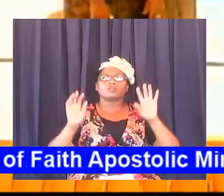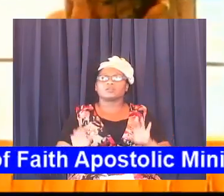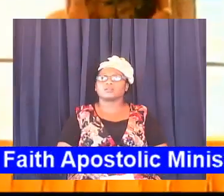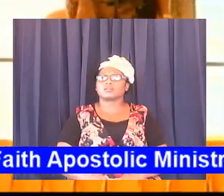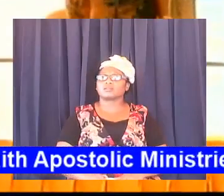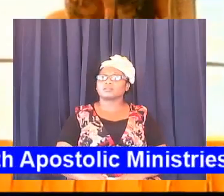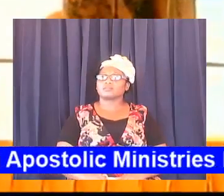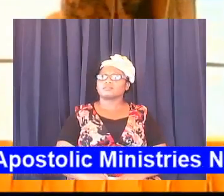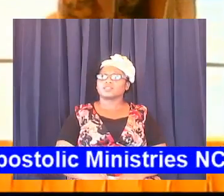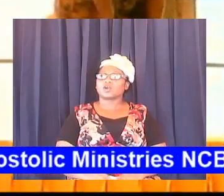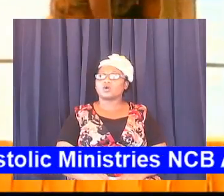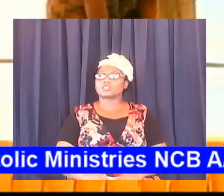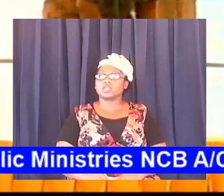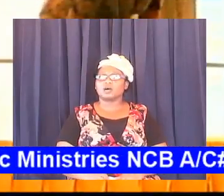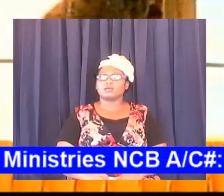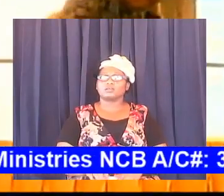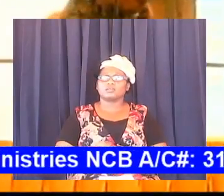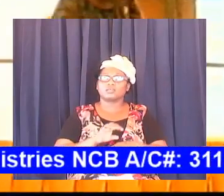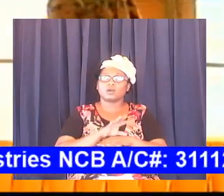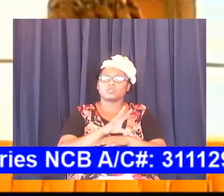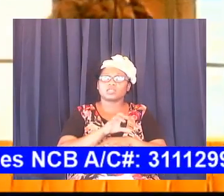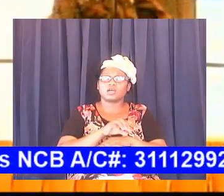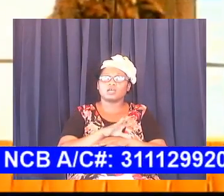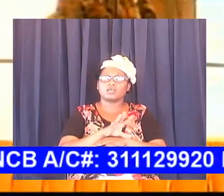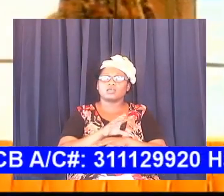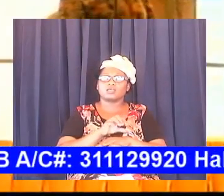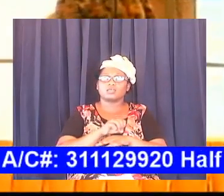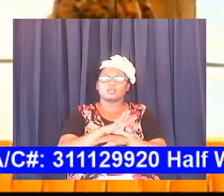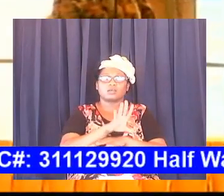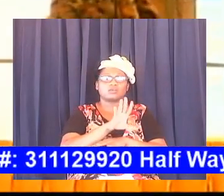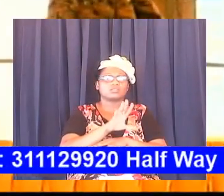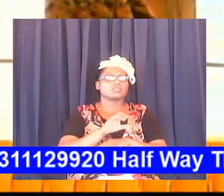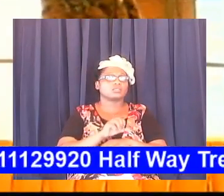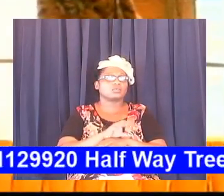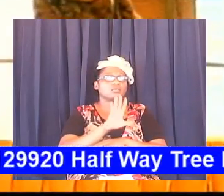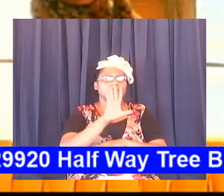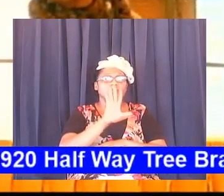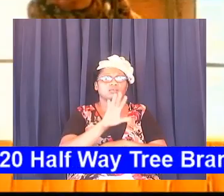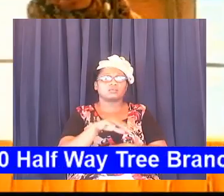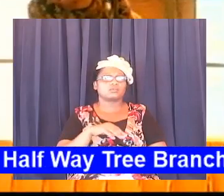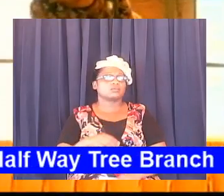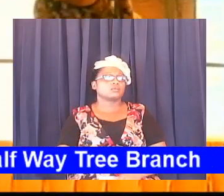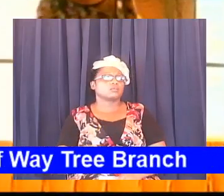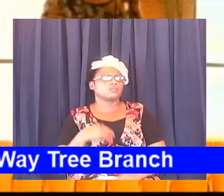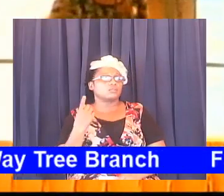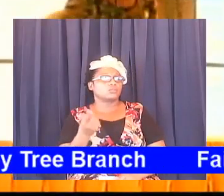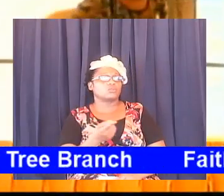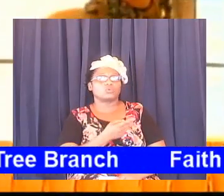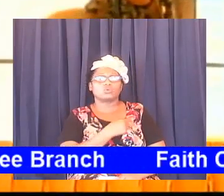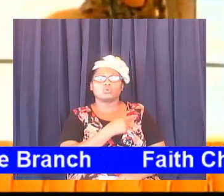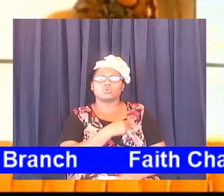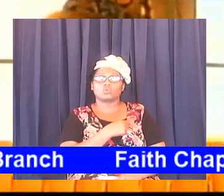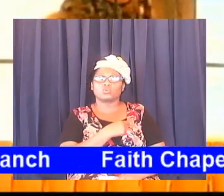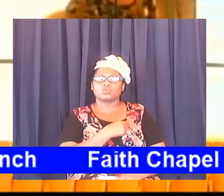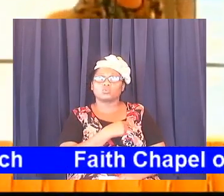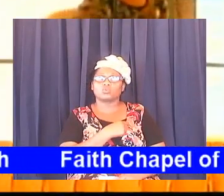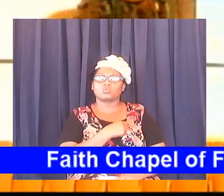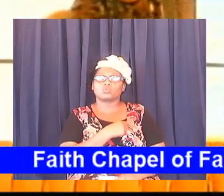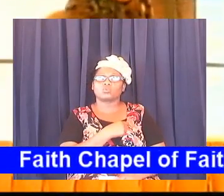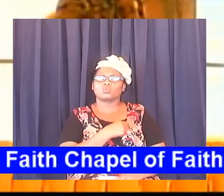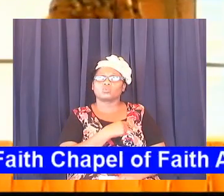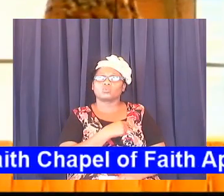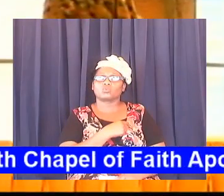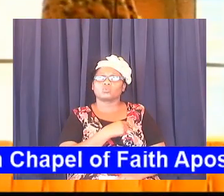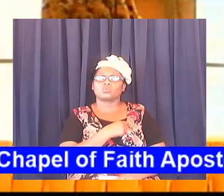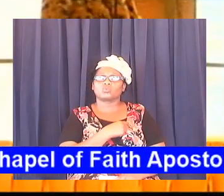about 10 a.m. and we declared that we would have been wrapping